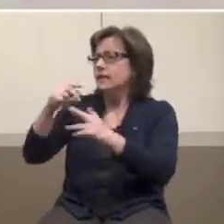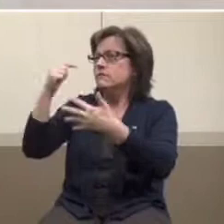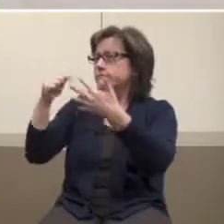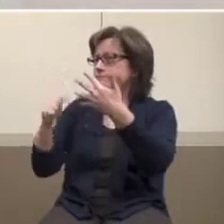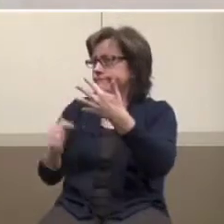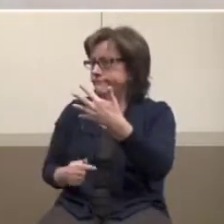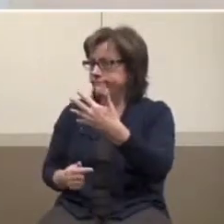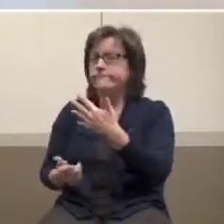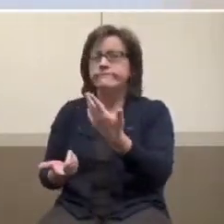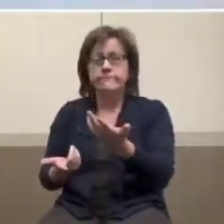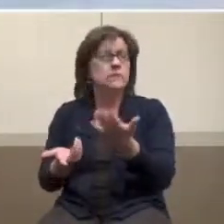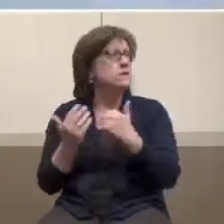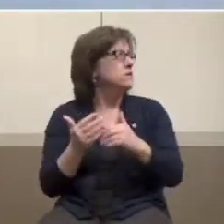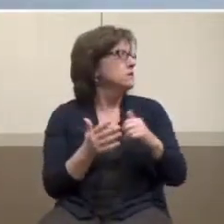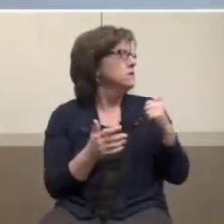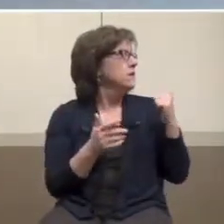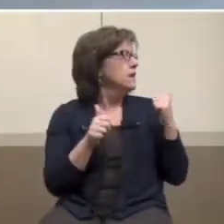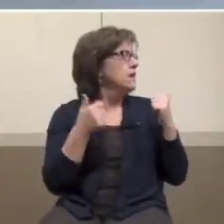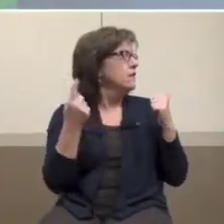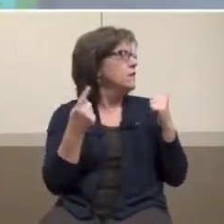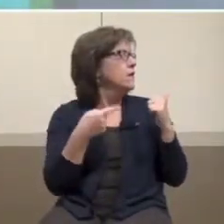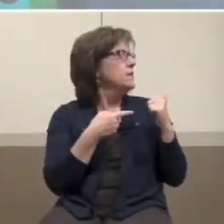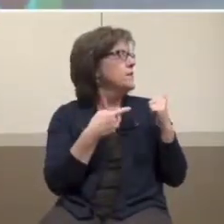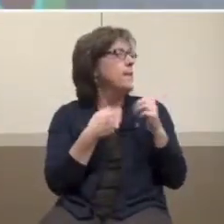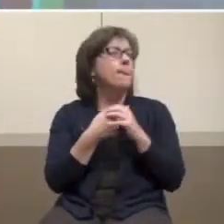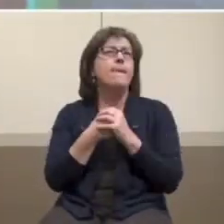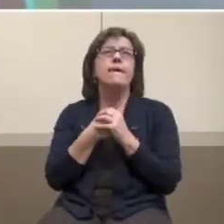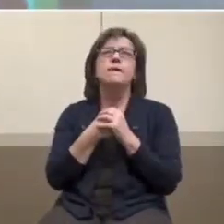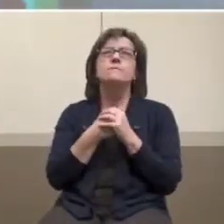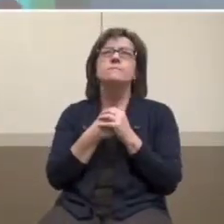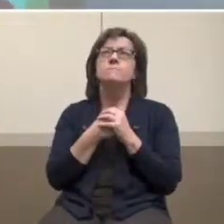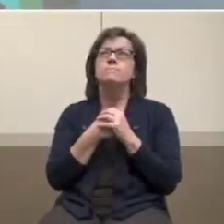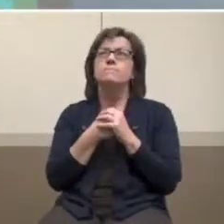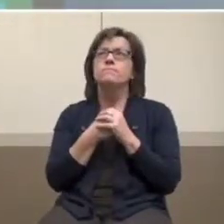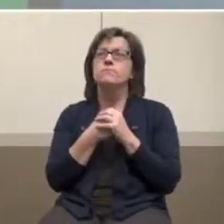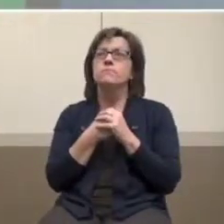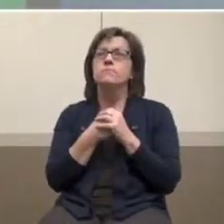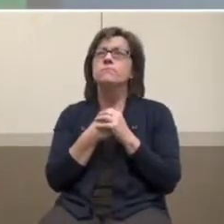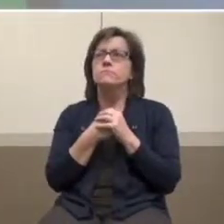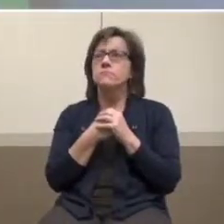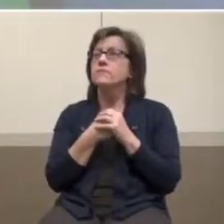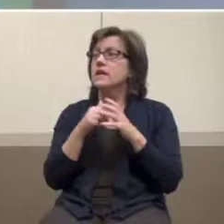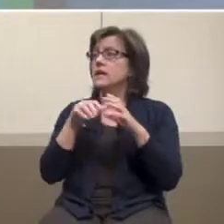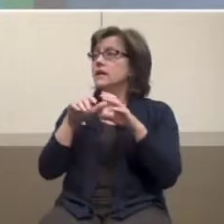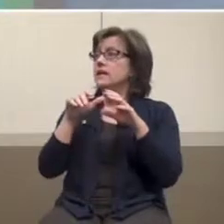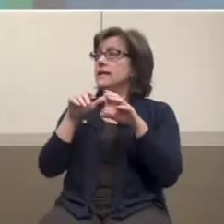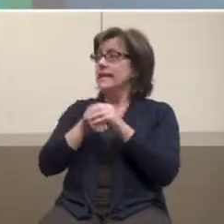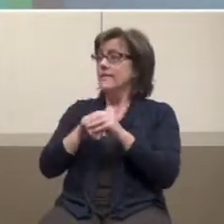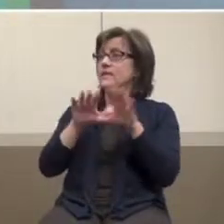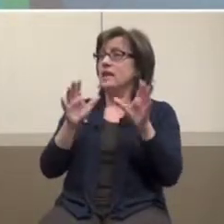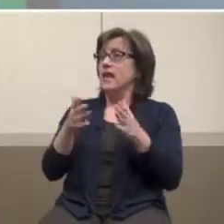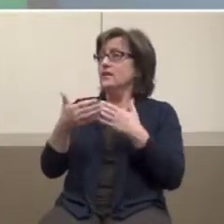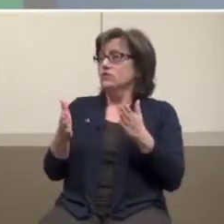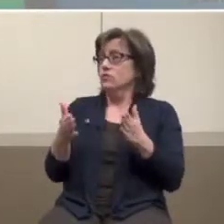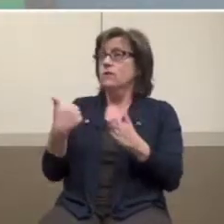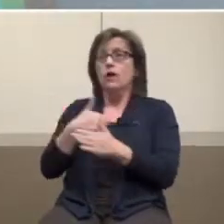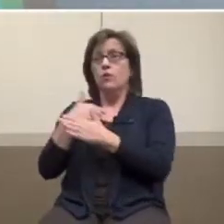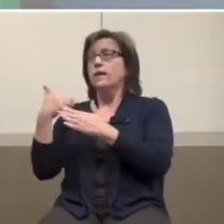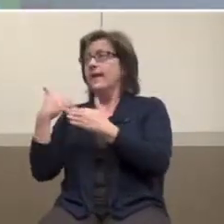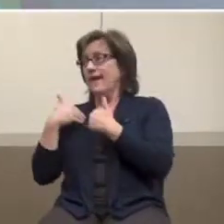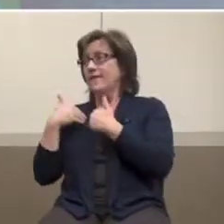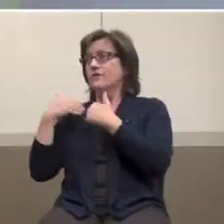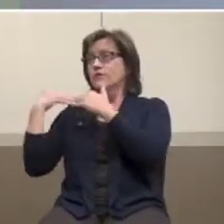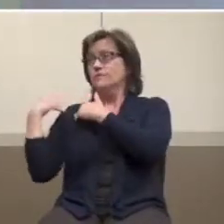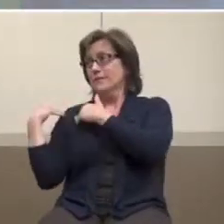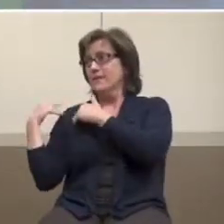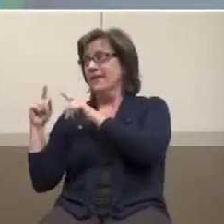This is another one that we did because in the classroom we have responsibilities as well as that the students have responsibilities,